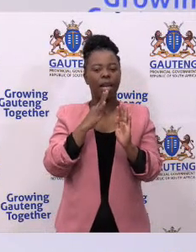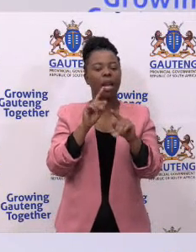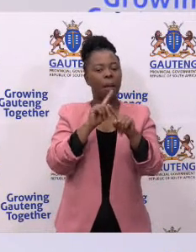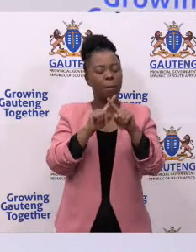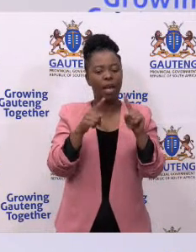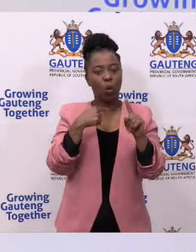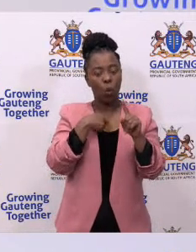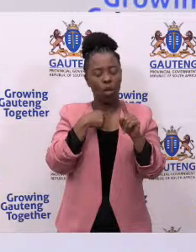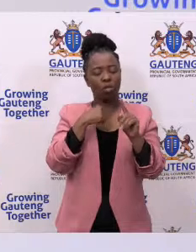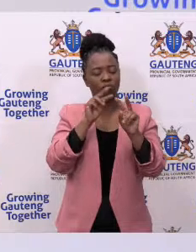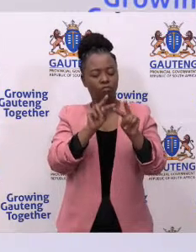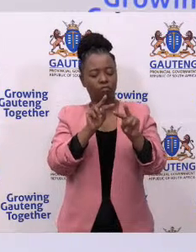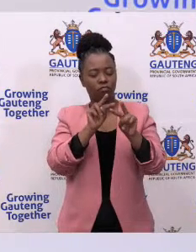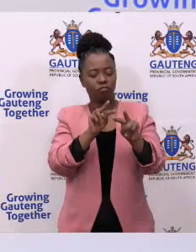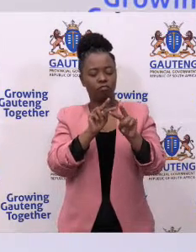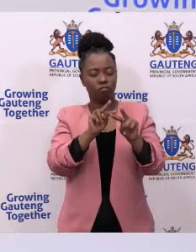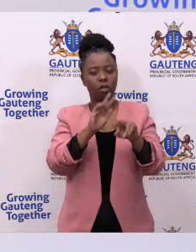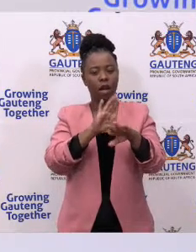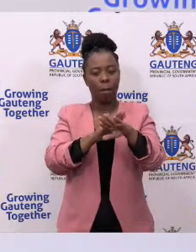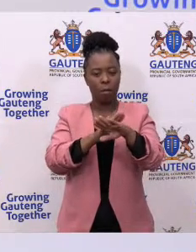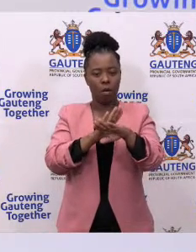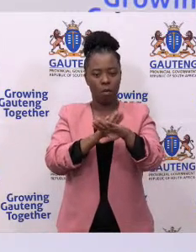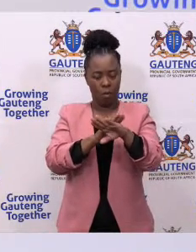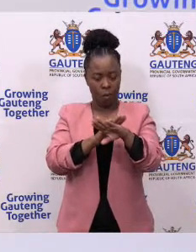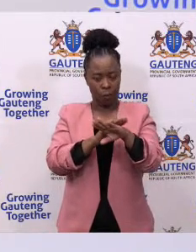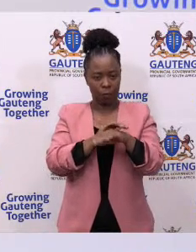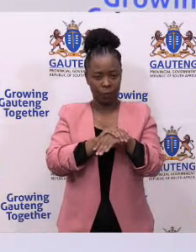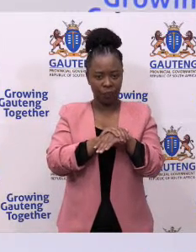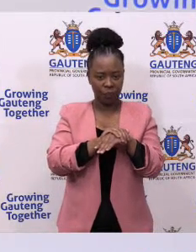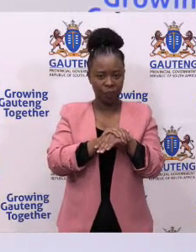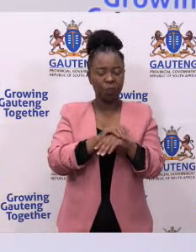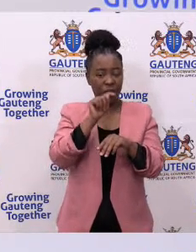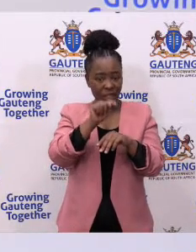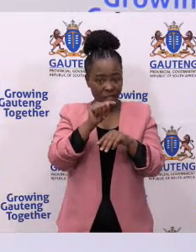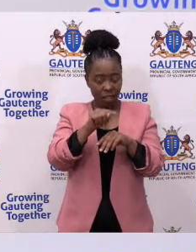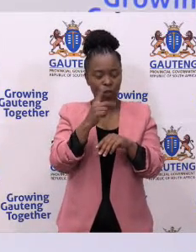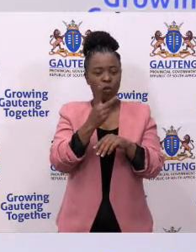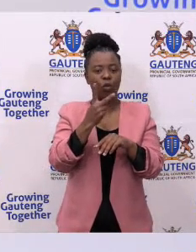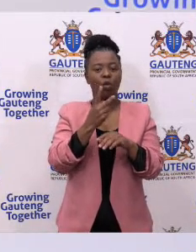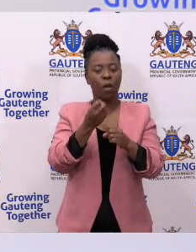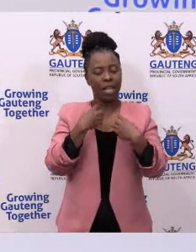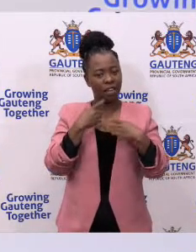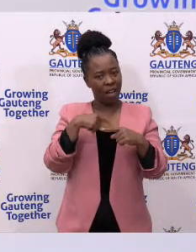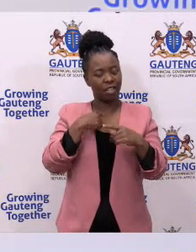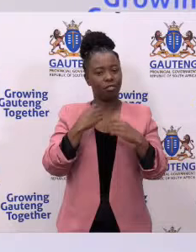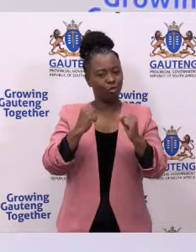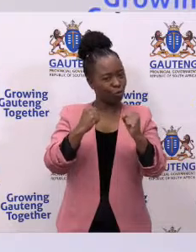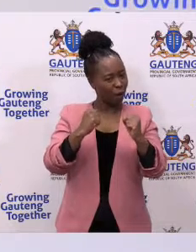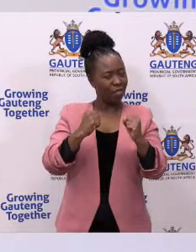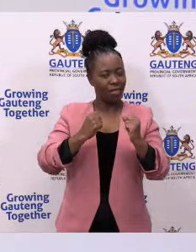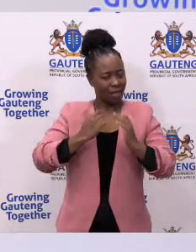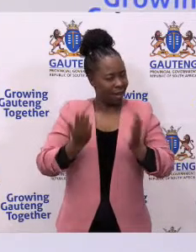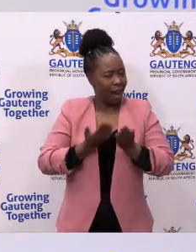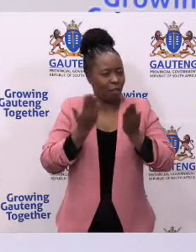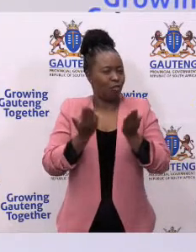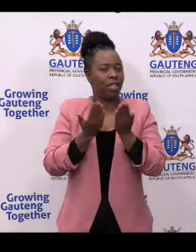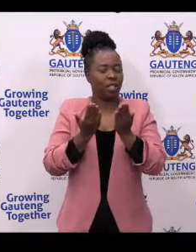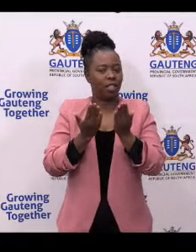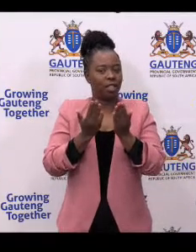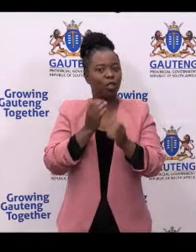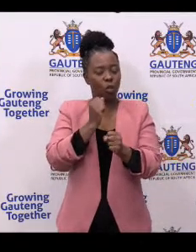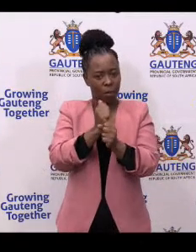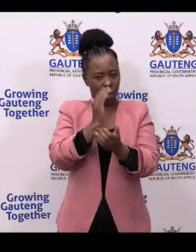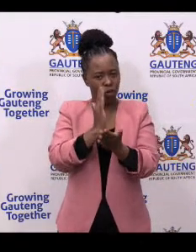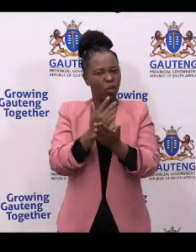we are observing, and it's something that also gives us courage and strength to make sure that we are able